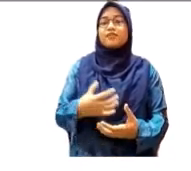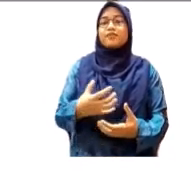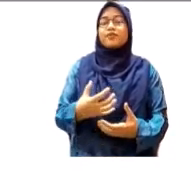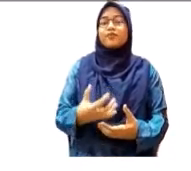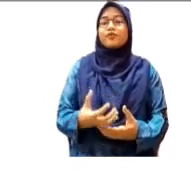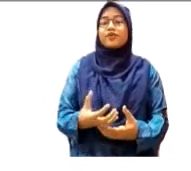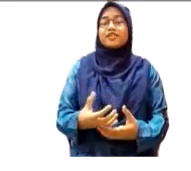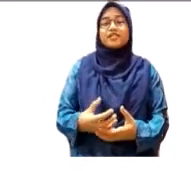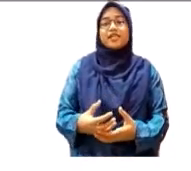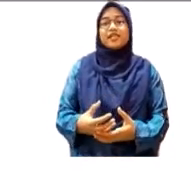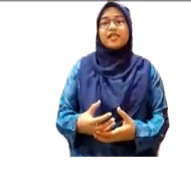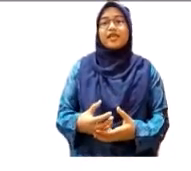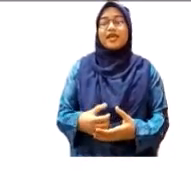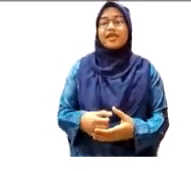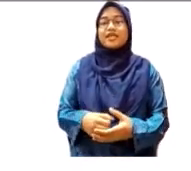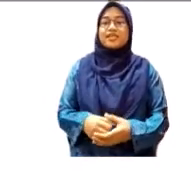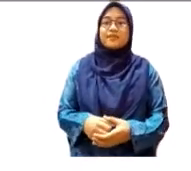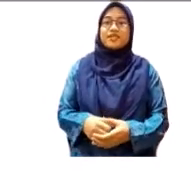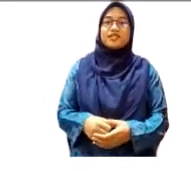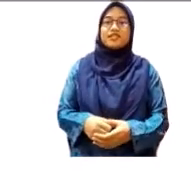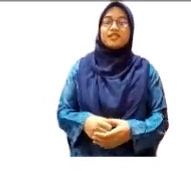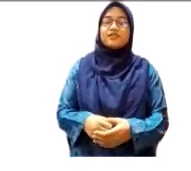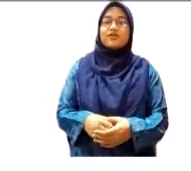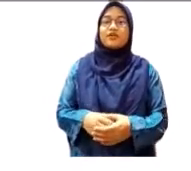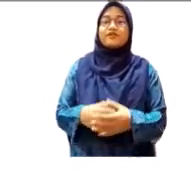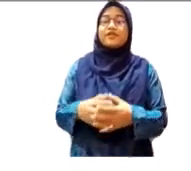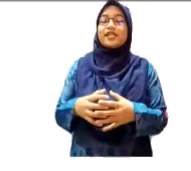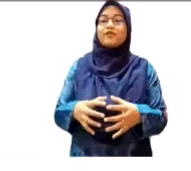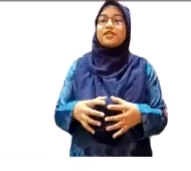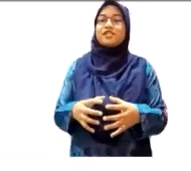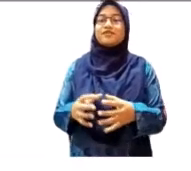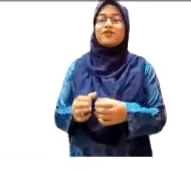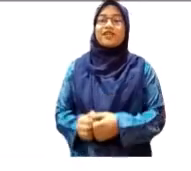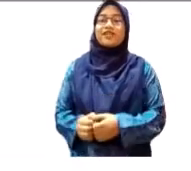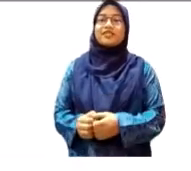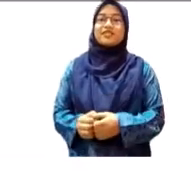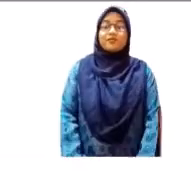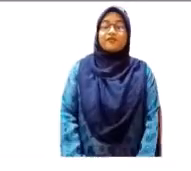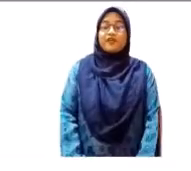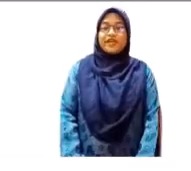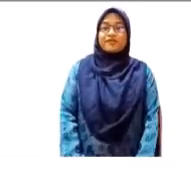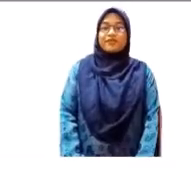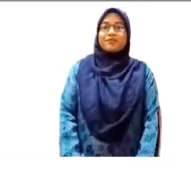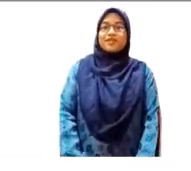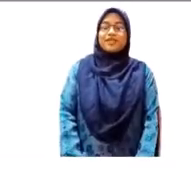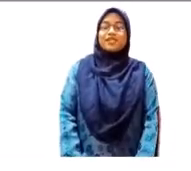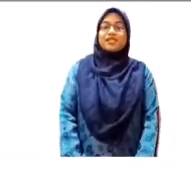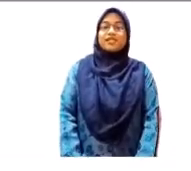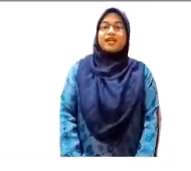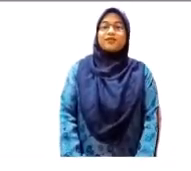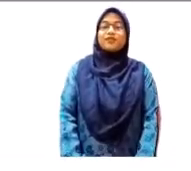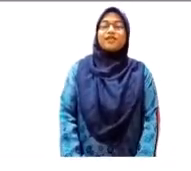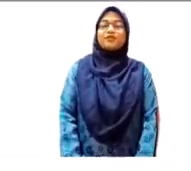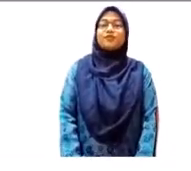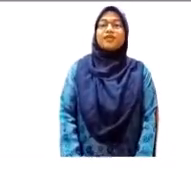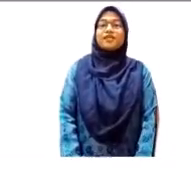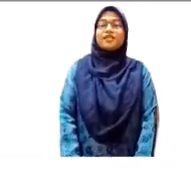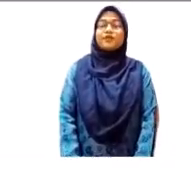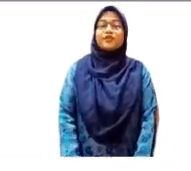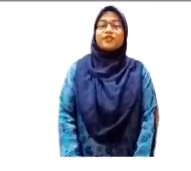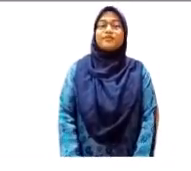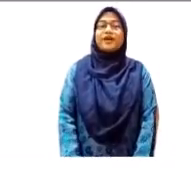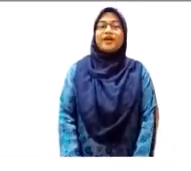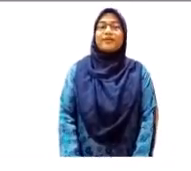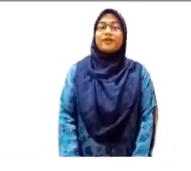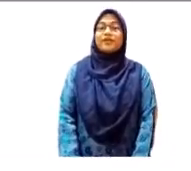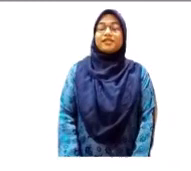thus promote understanding and acceptance of the language, among others. Before I end my presentation, I would like to read a